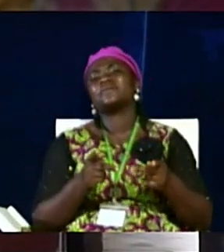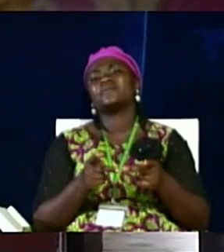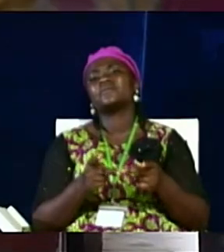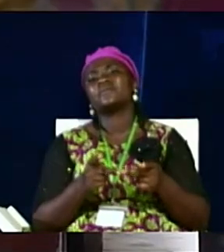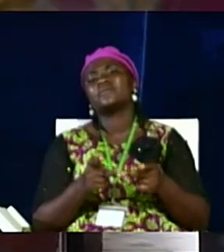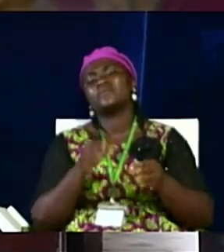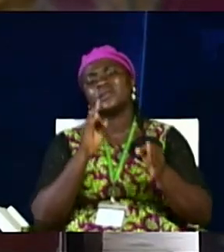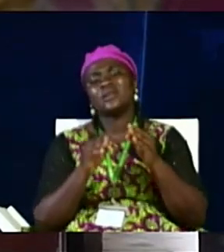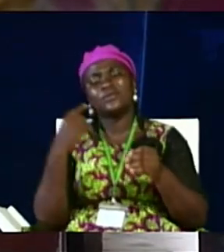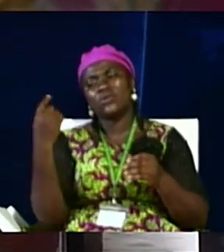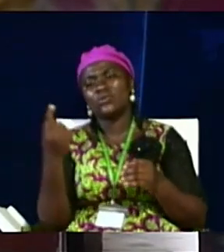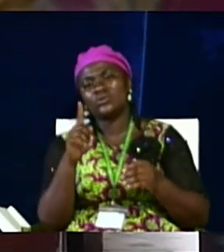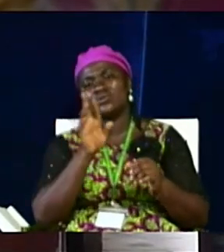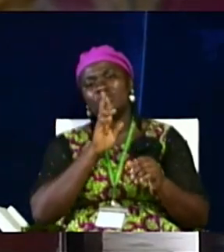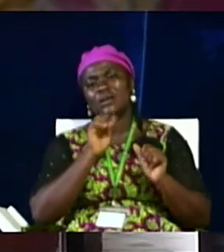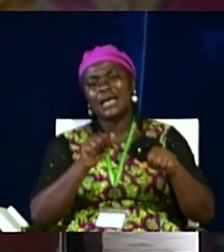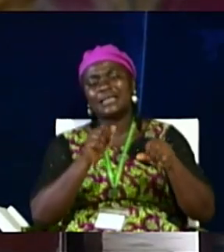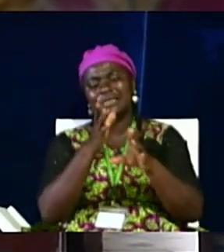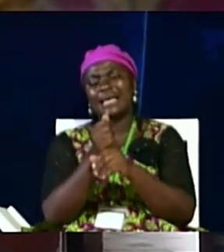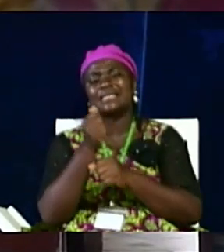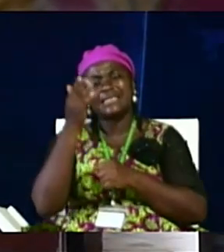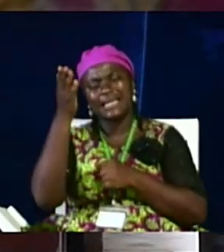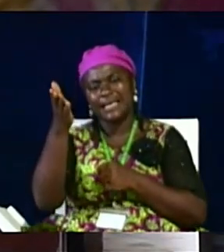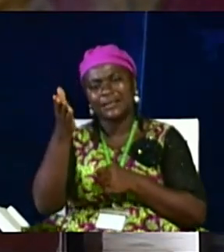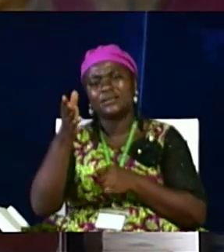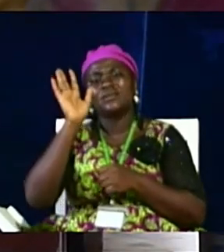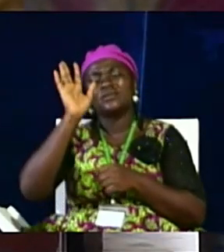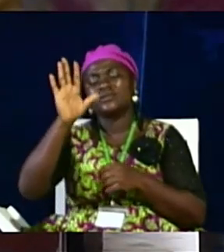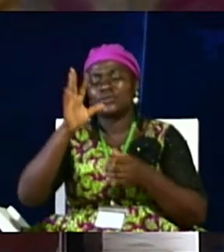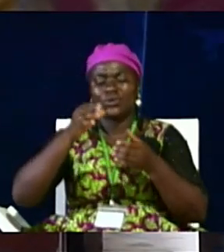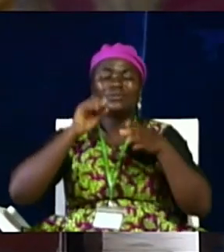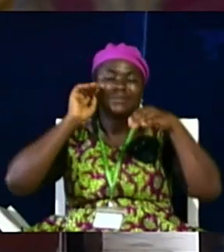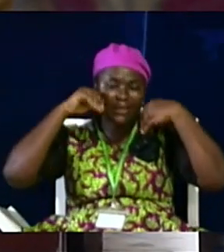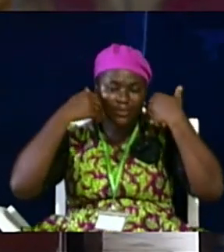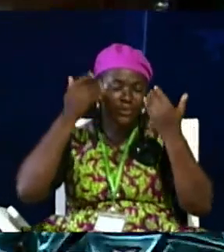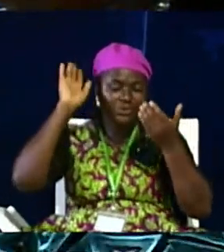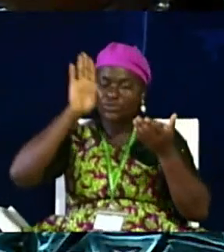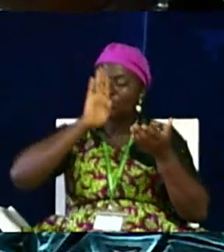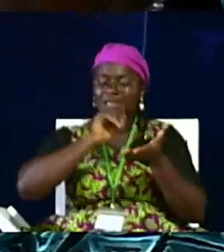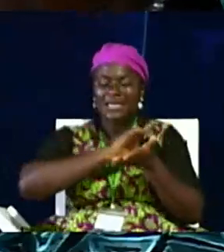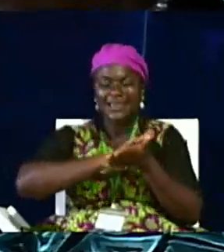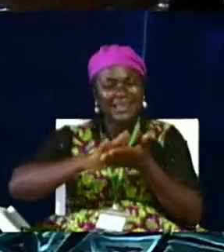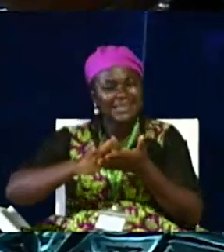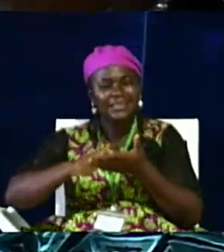only you can get there, your reproach will be erased. You will come back a different